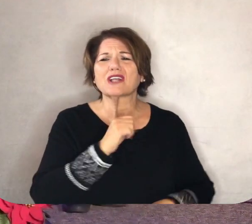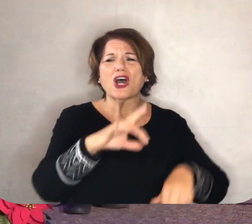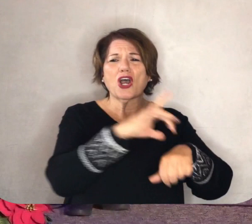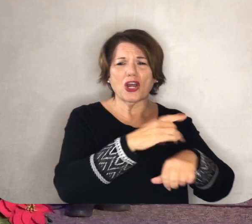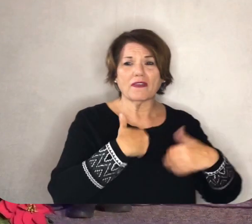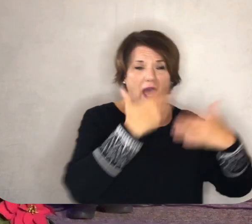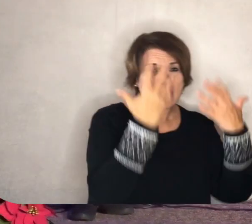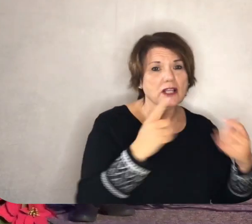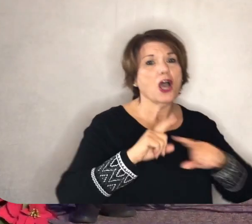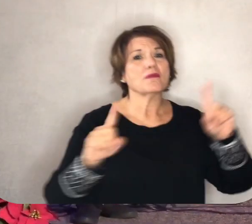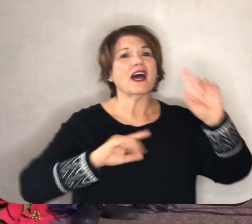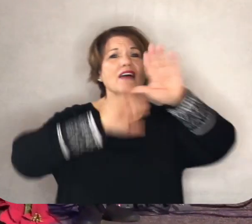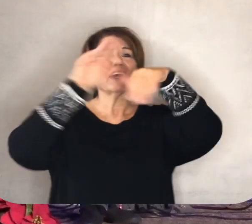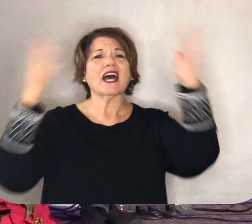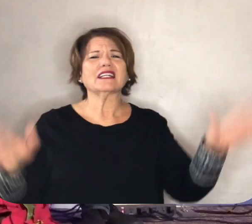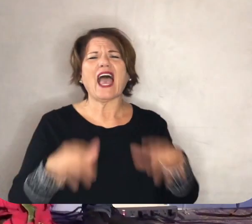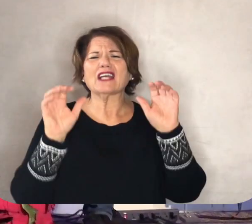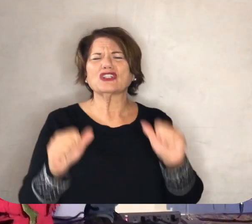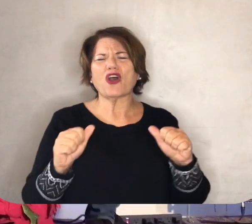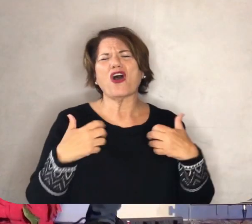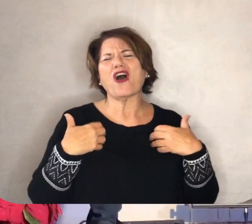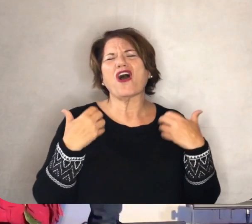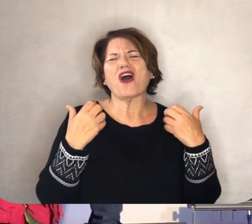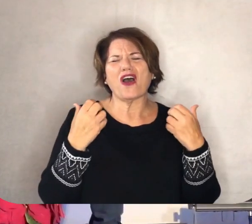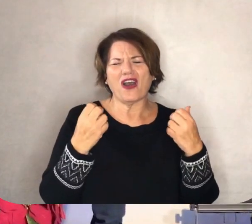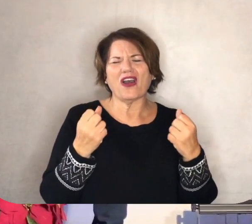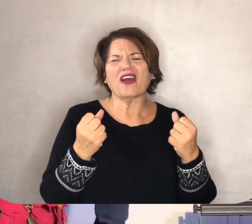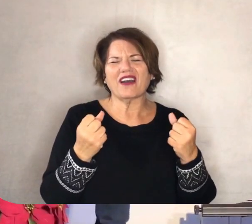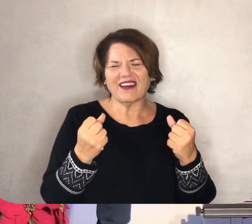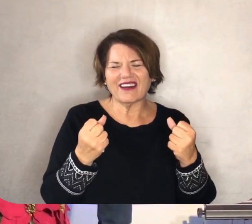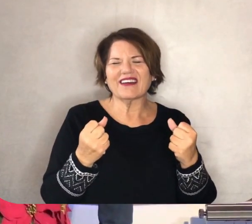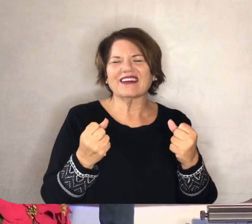a sorrow that heaven can't